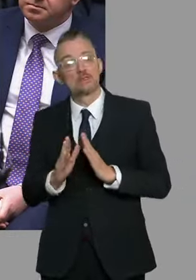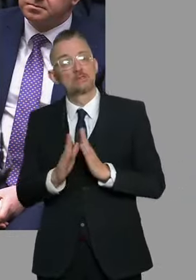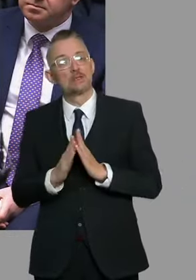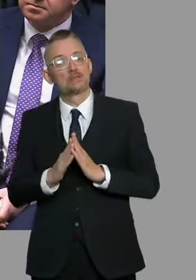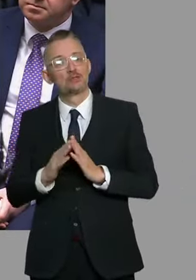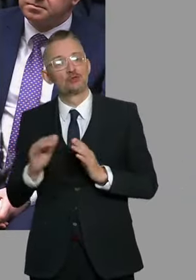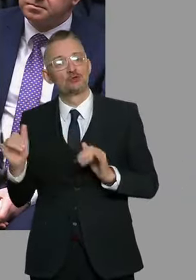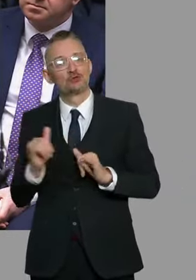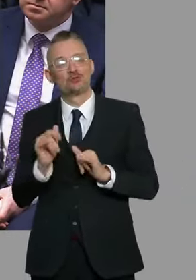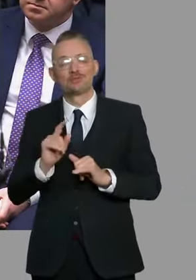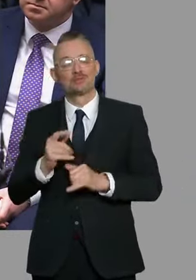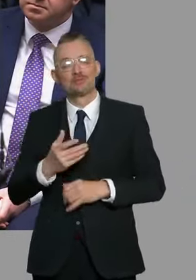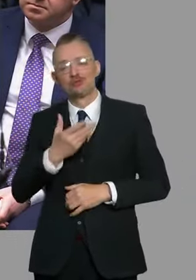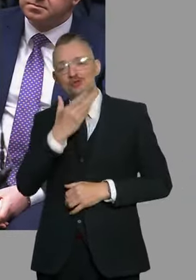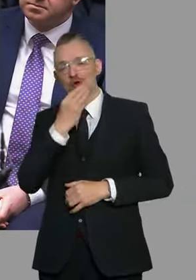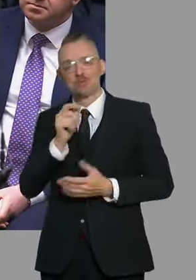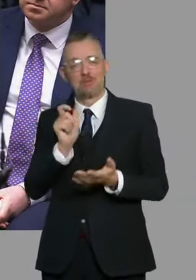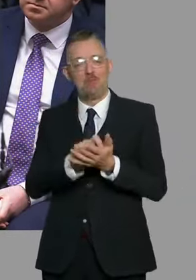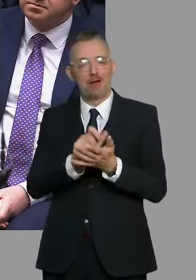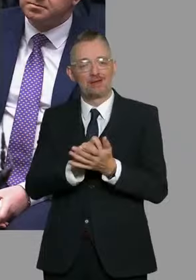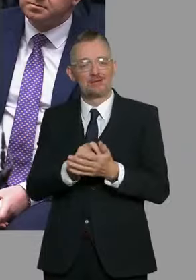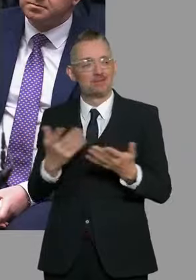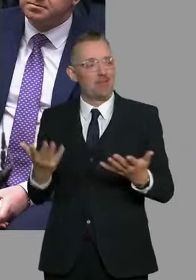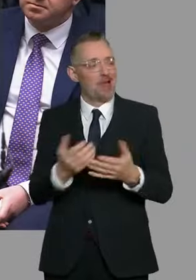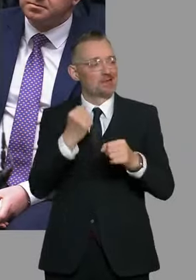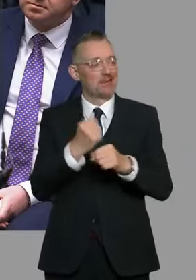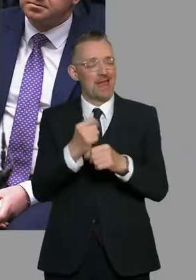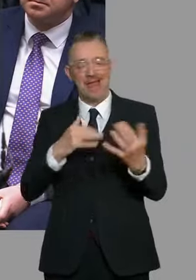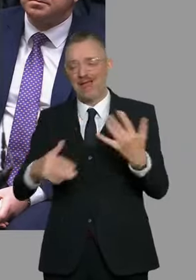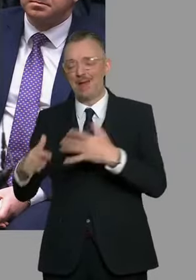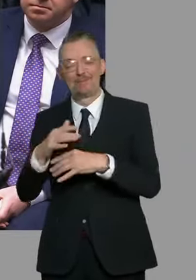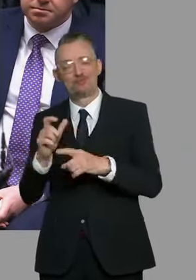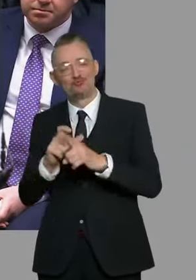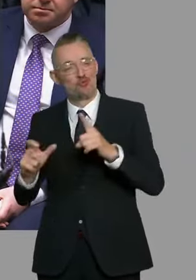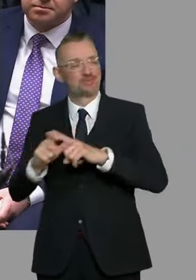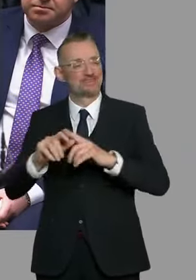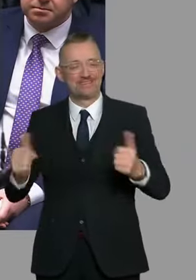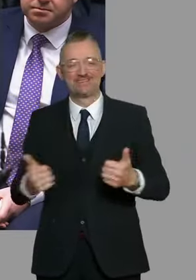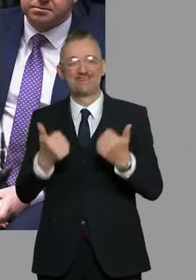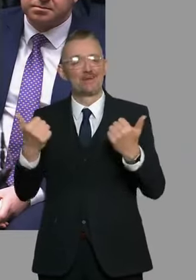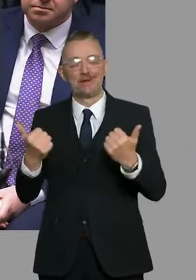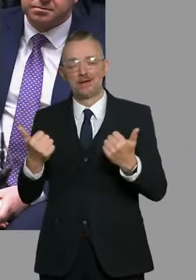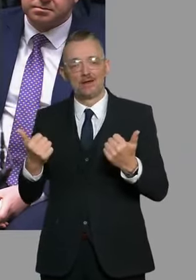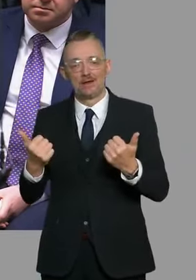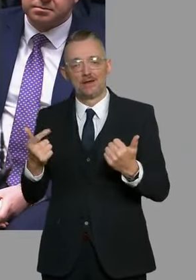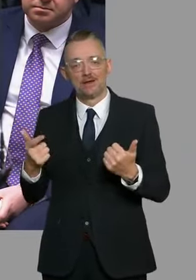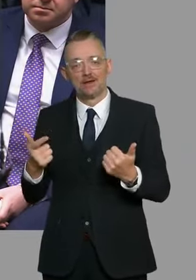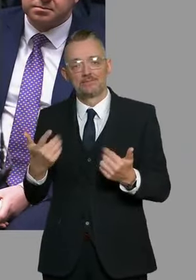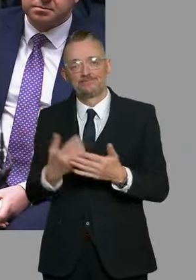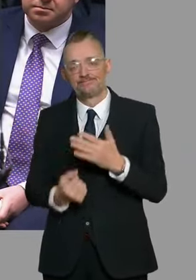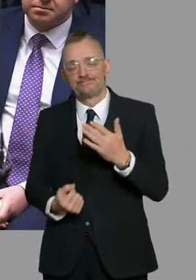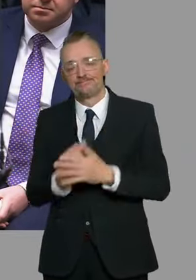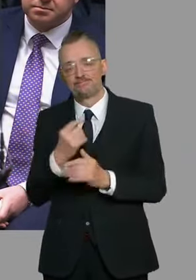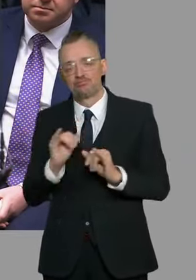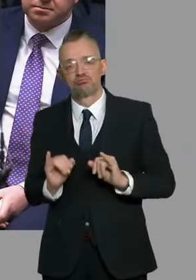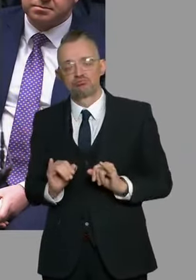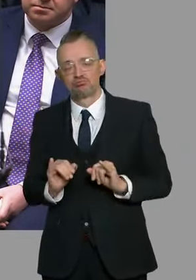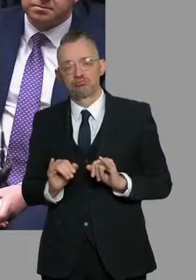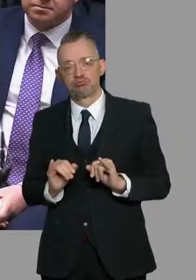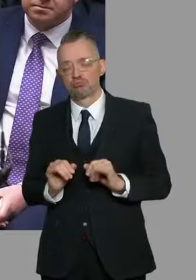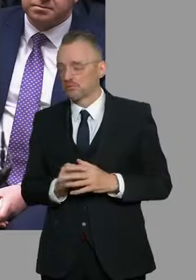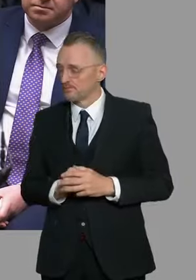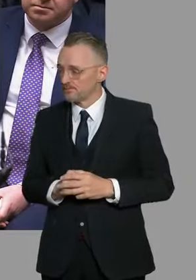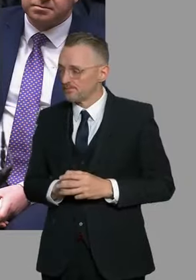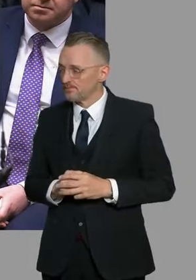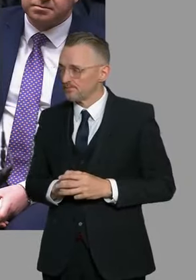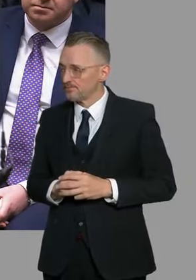community events, and instead the town faced a tragedy. Can the Prime Minister tell me how the government